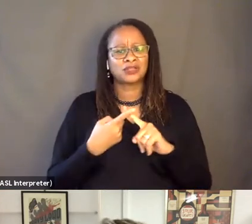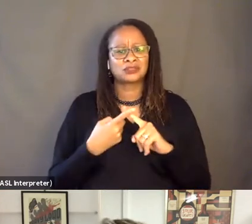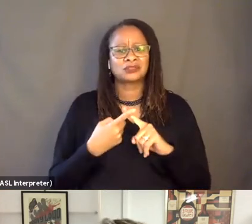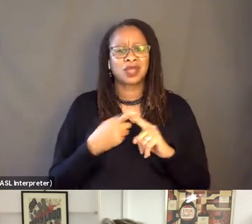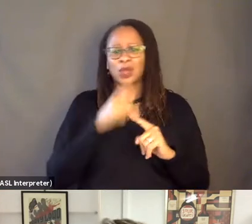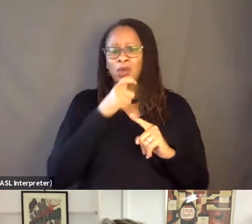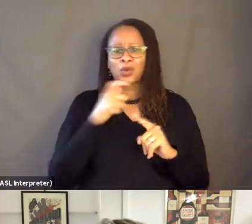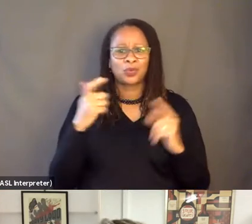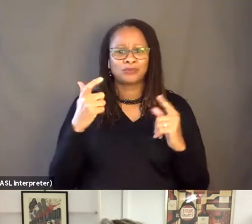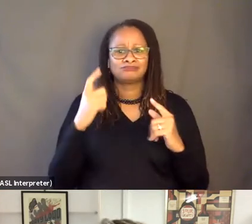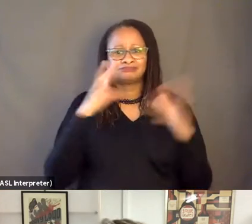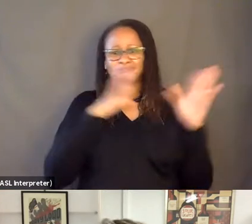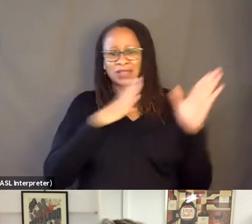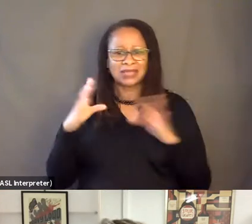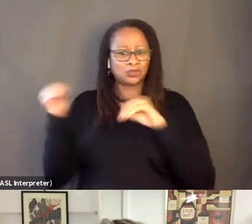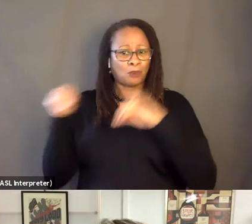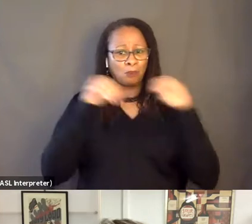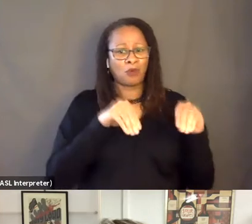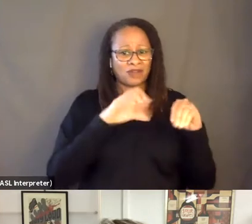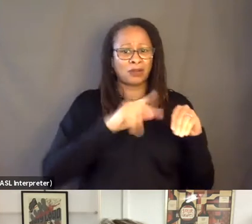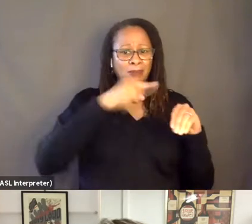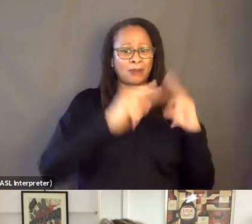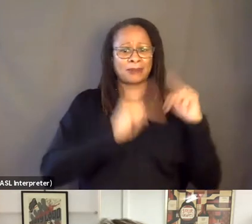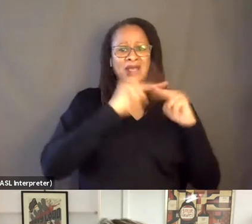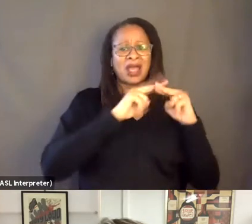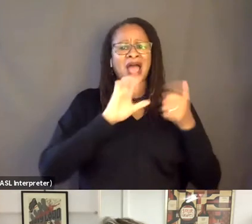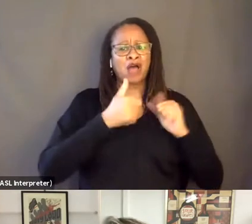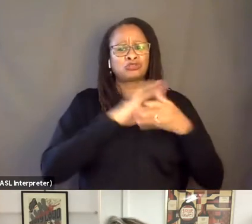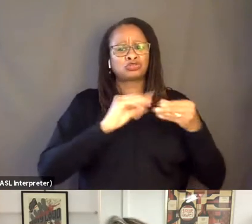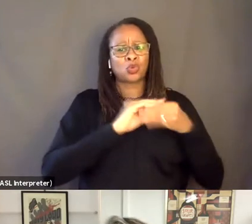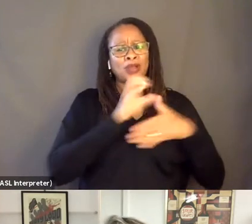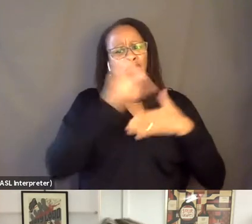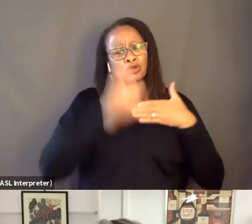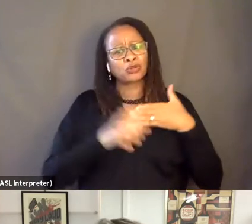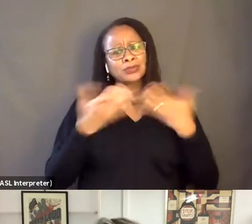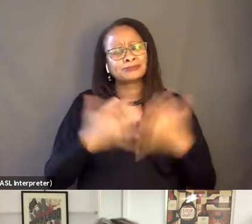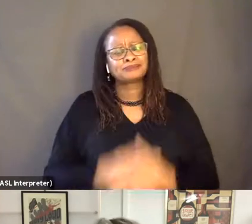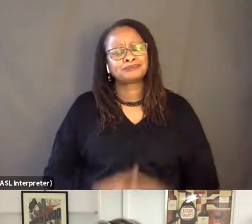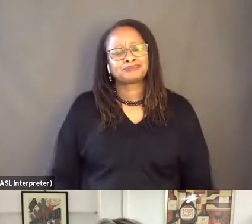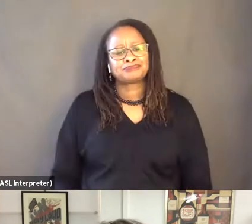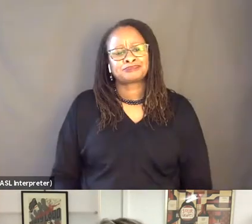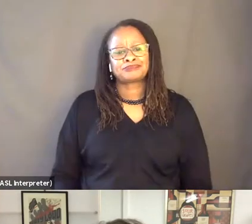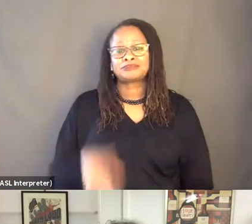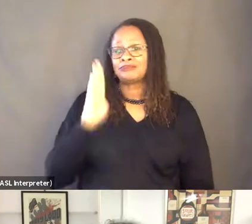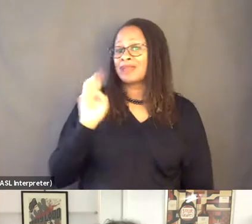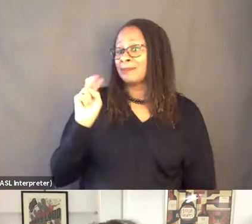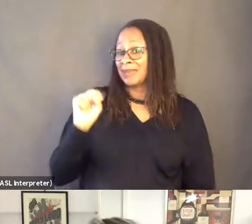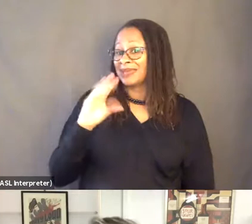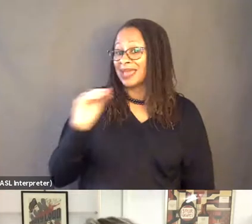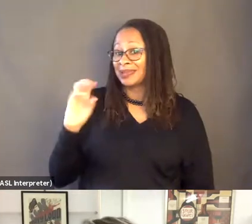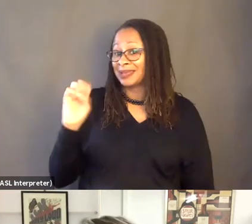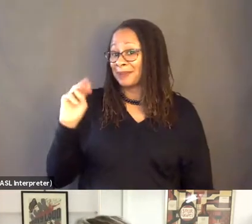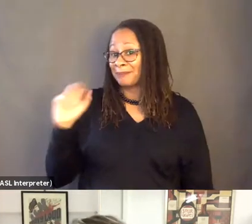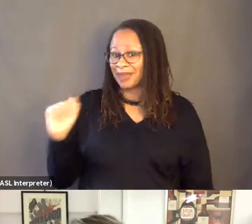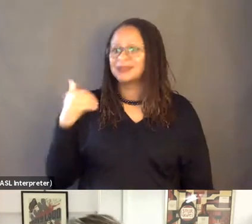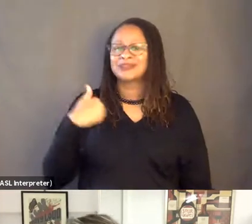move into the apartment building, how did that story conclude or go on? So Ben and Emma have moved